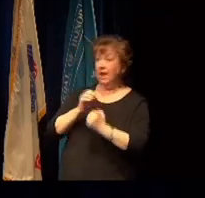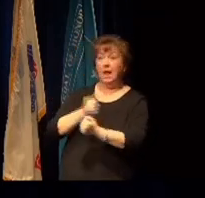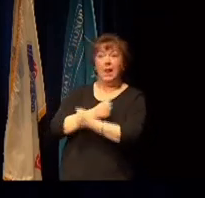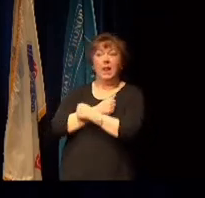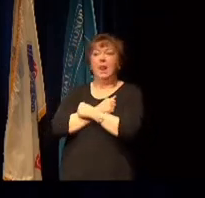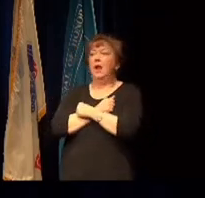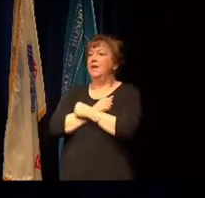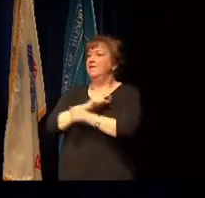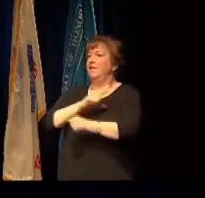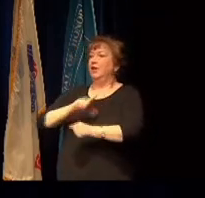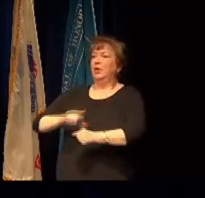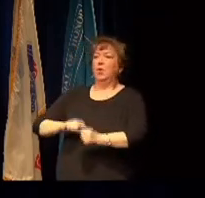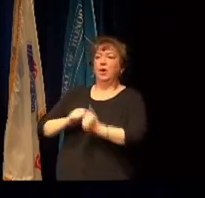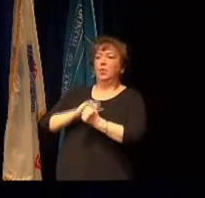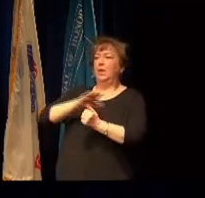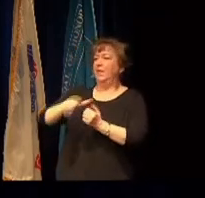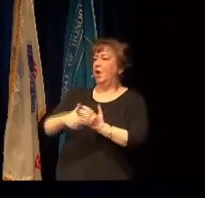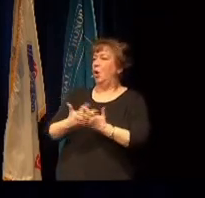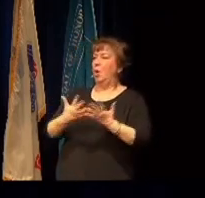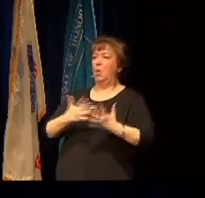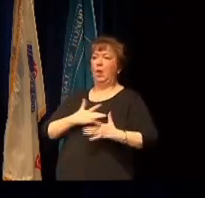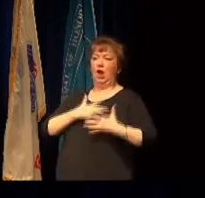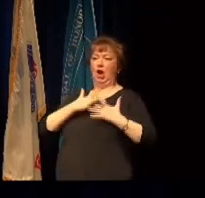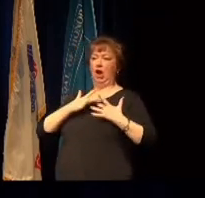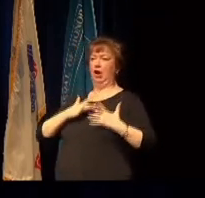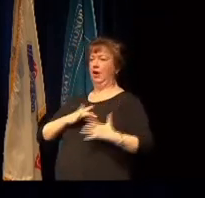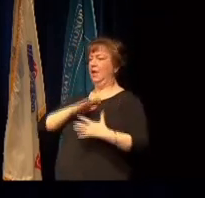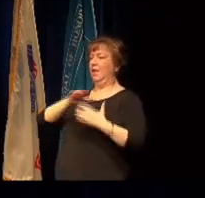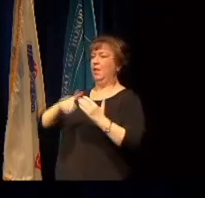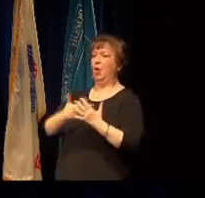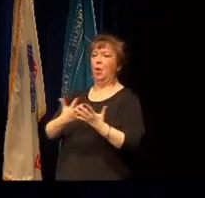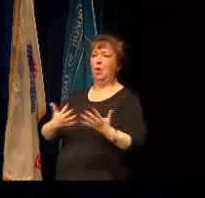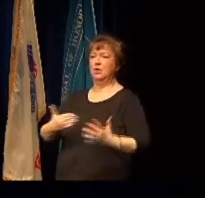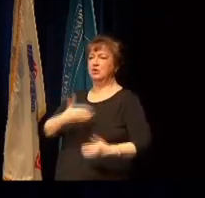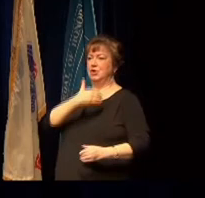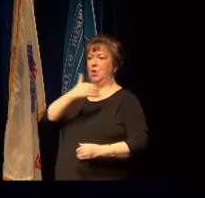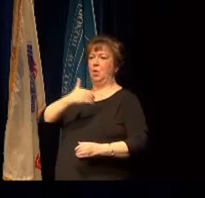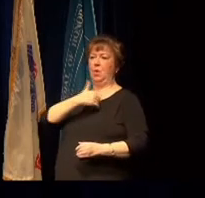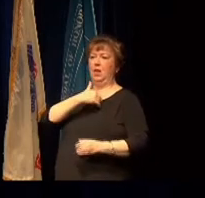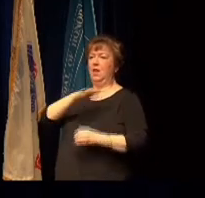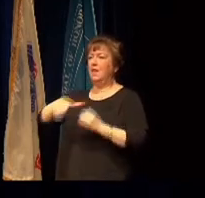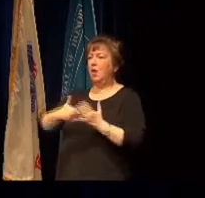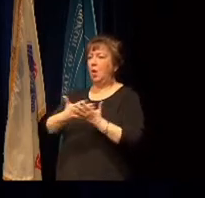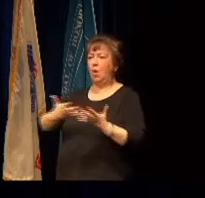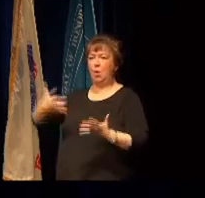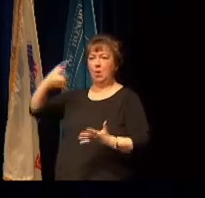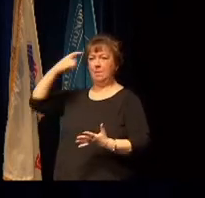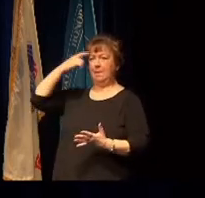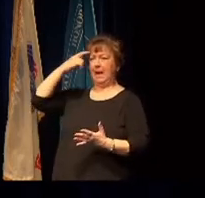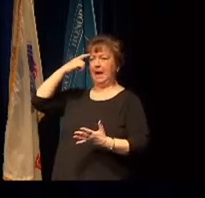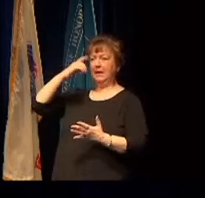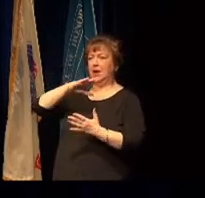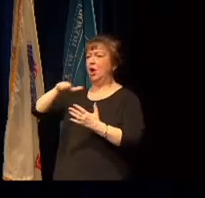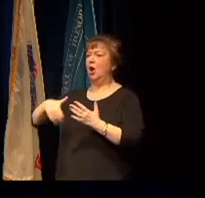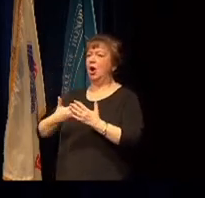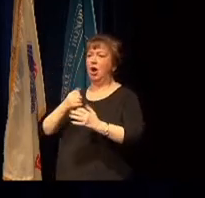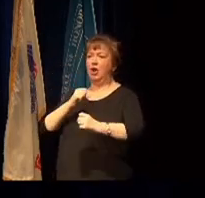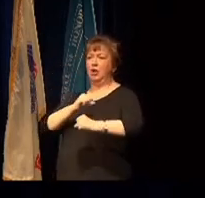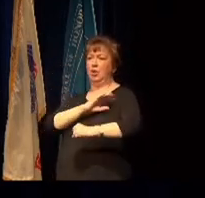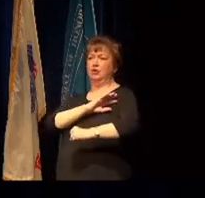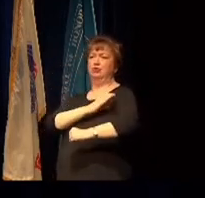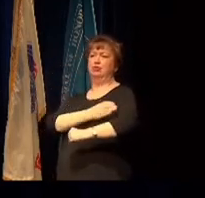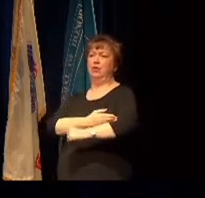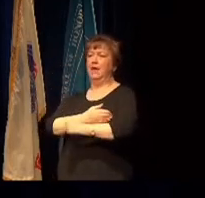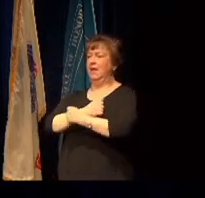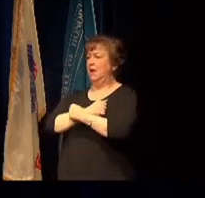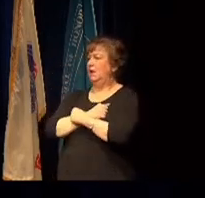Lord thy God with thy whole heart, with thy whole soul, with thy whole mind, and thy whole strength, and love your